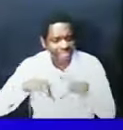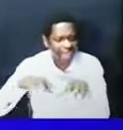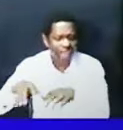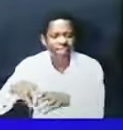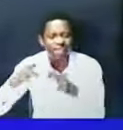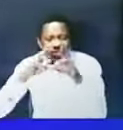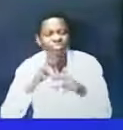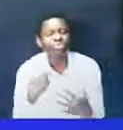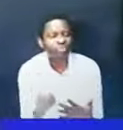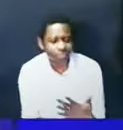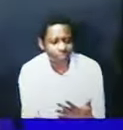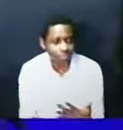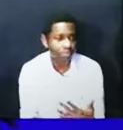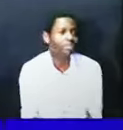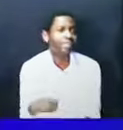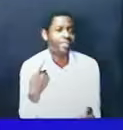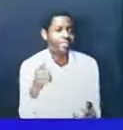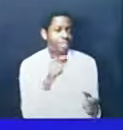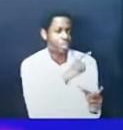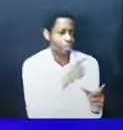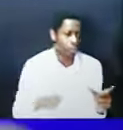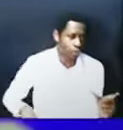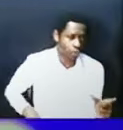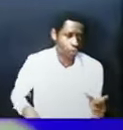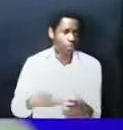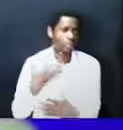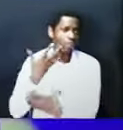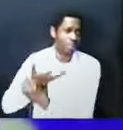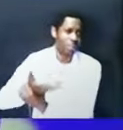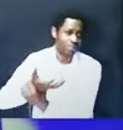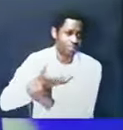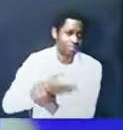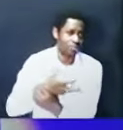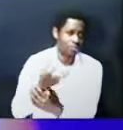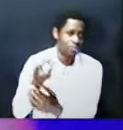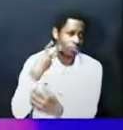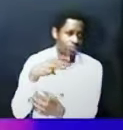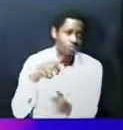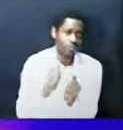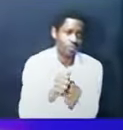was with them, these Jews. And a